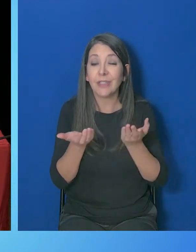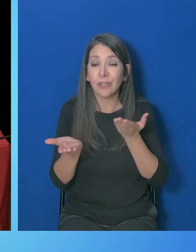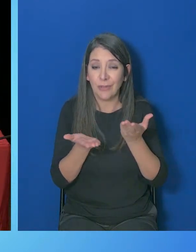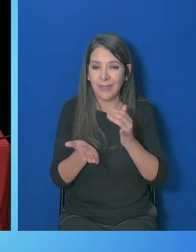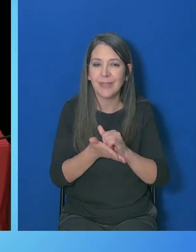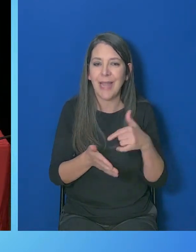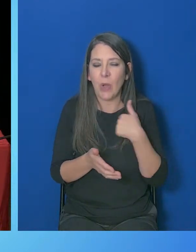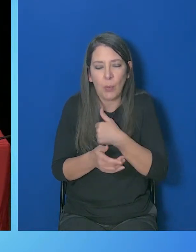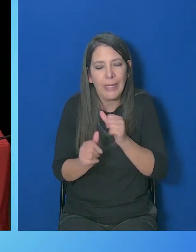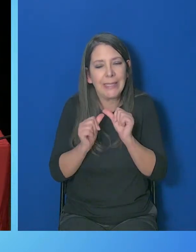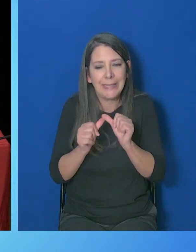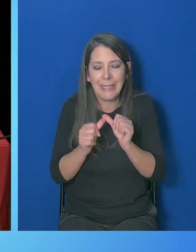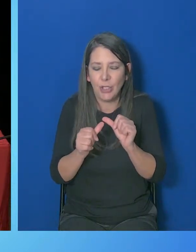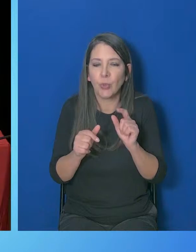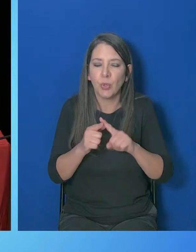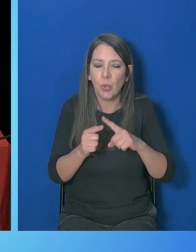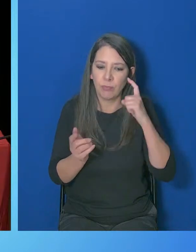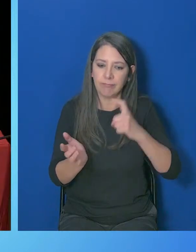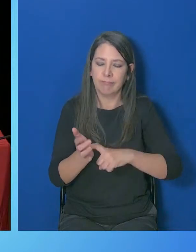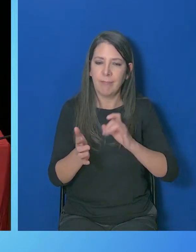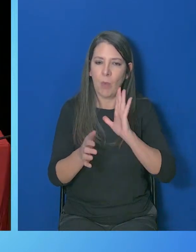we continue to see increase.